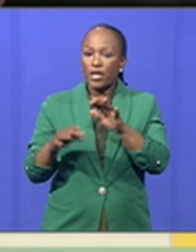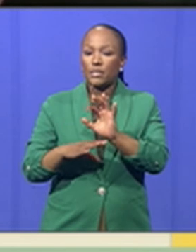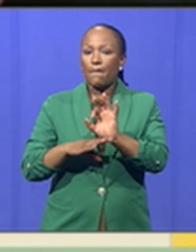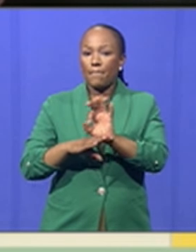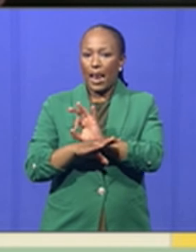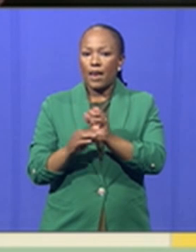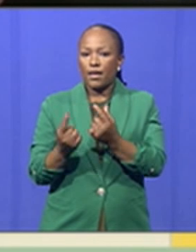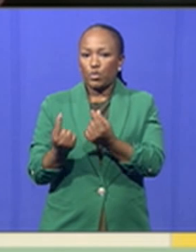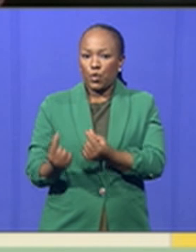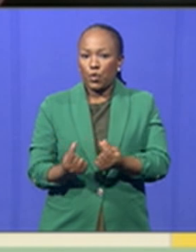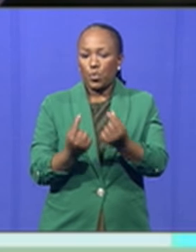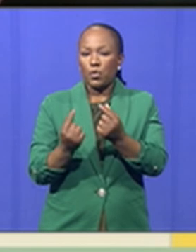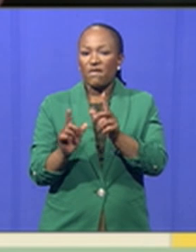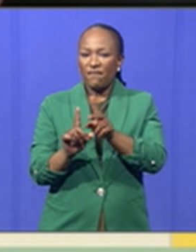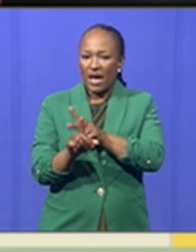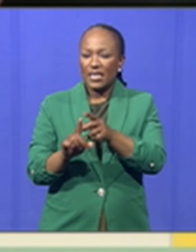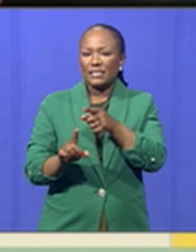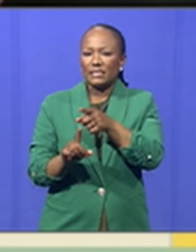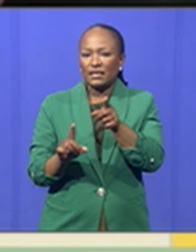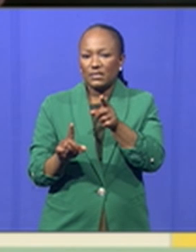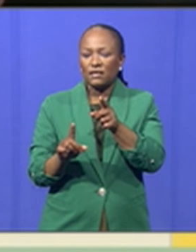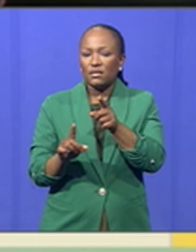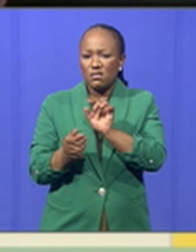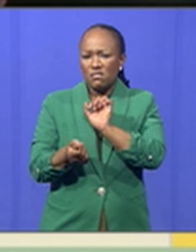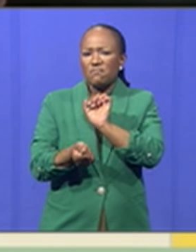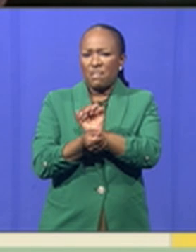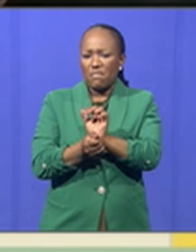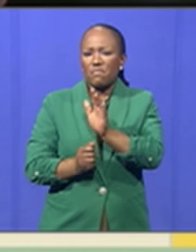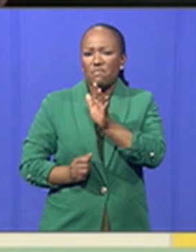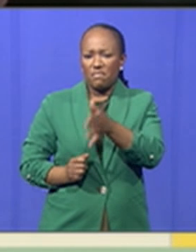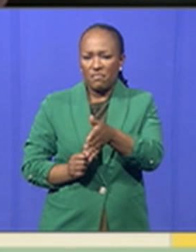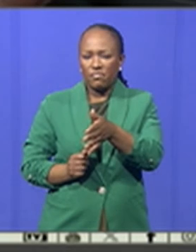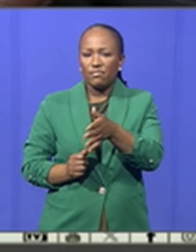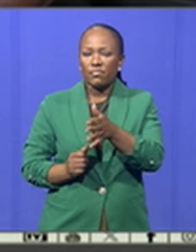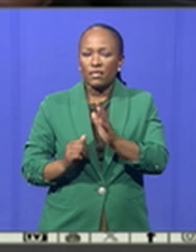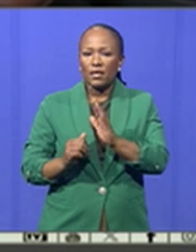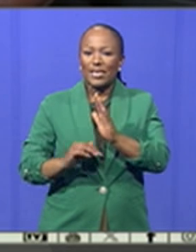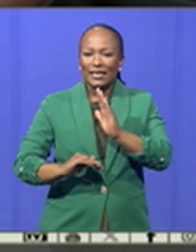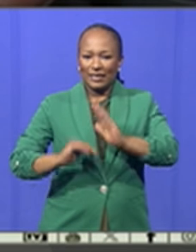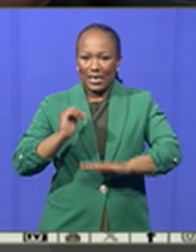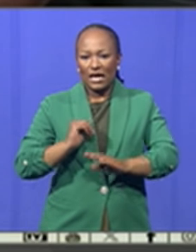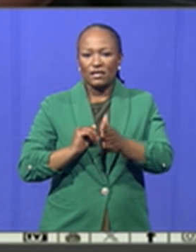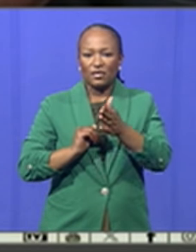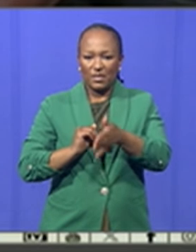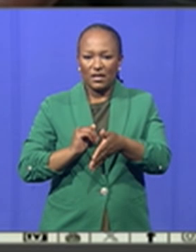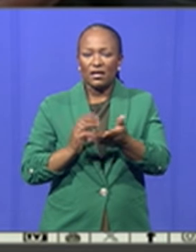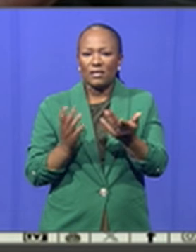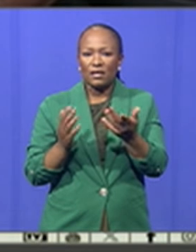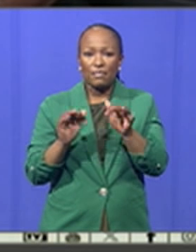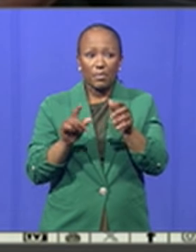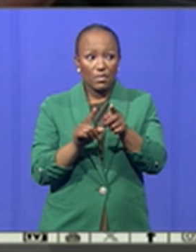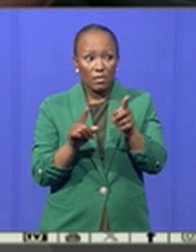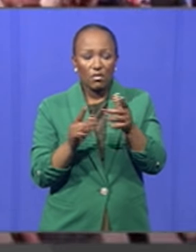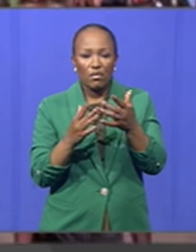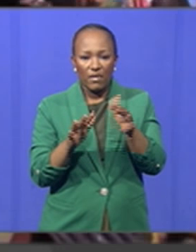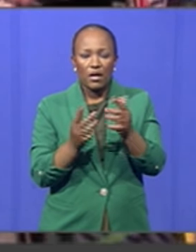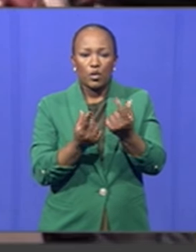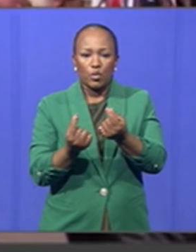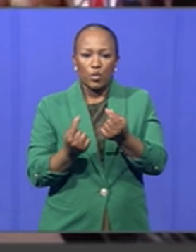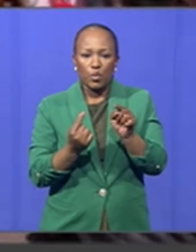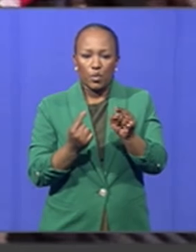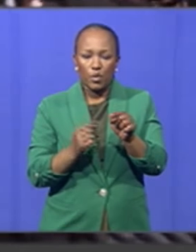be arrests, and there will be charges that will be preferred against those who have done so.